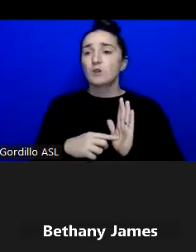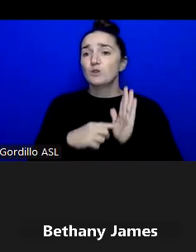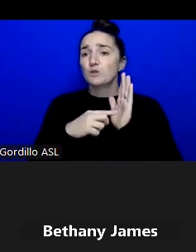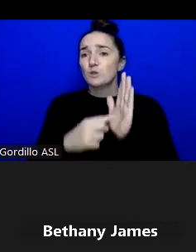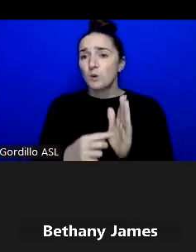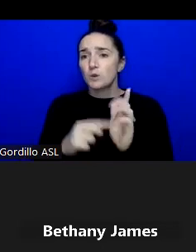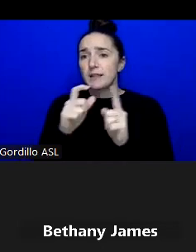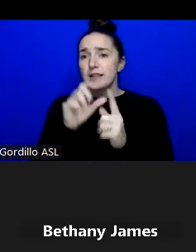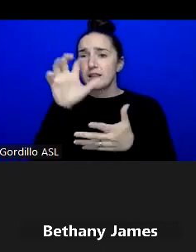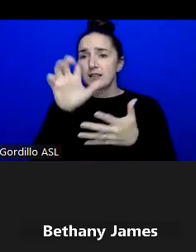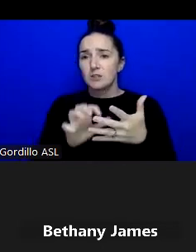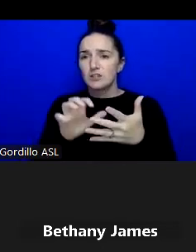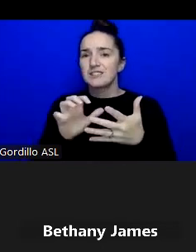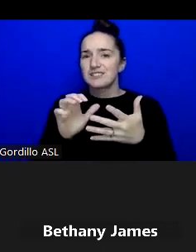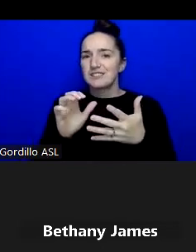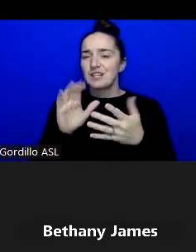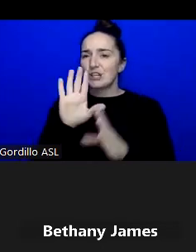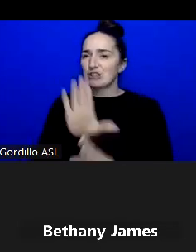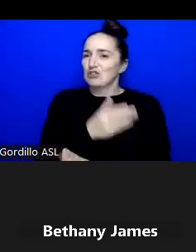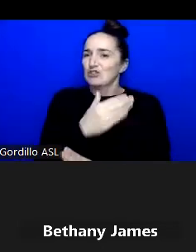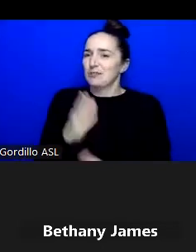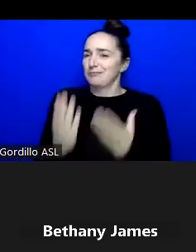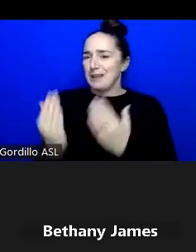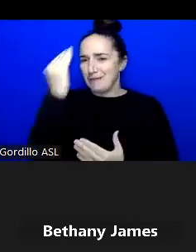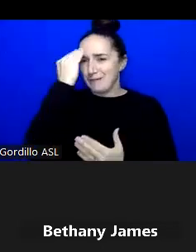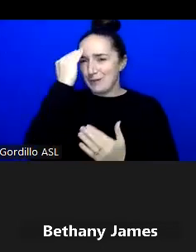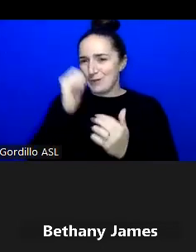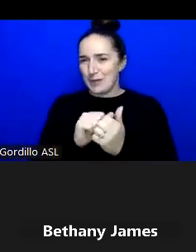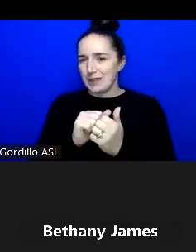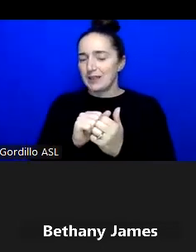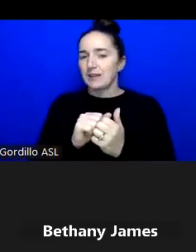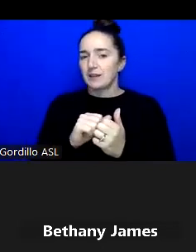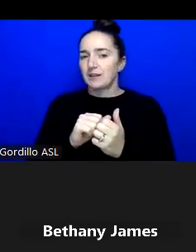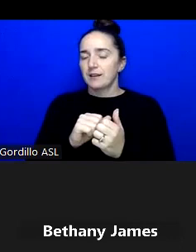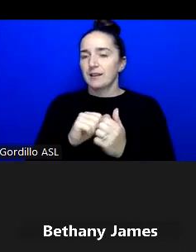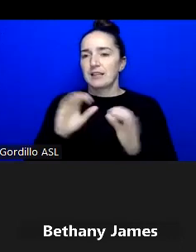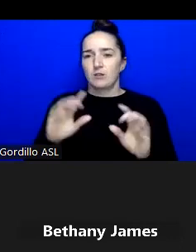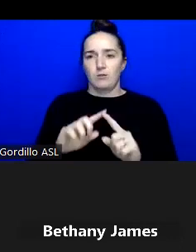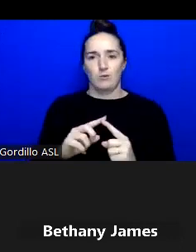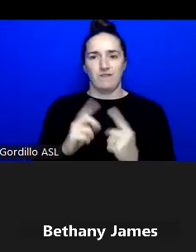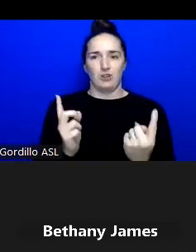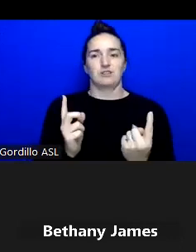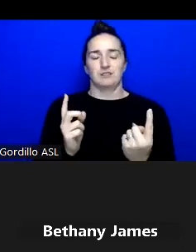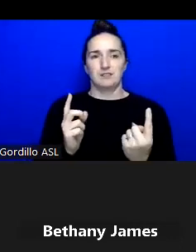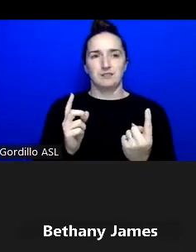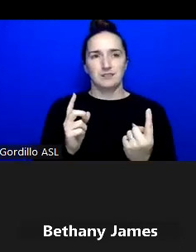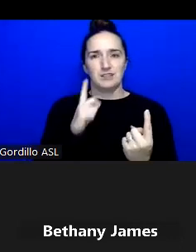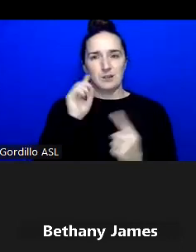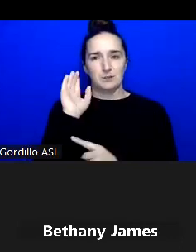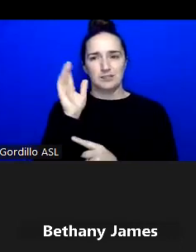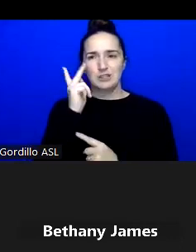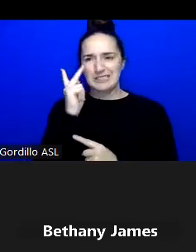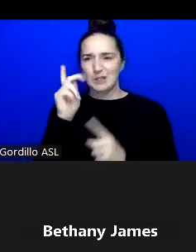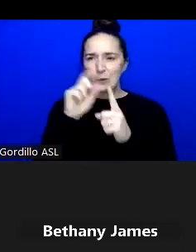familiar song, and they kind of do it in reverse for this particular presentation, where you see like they're all faded, they're